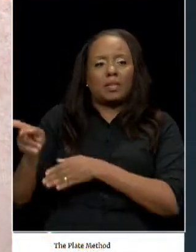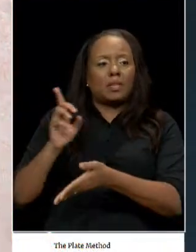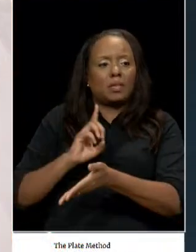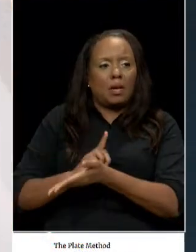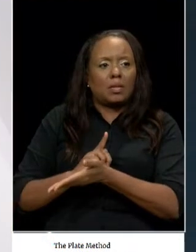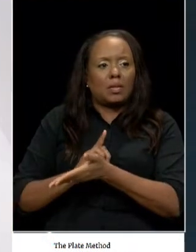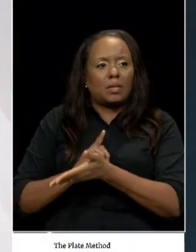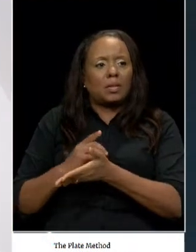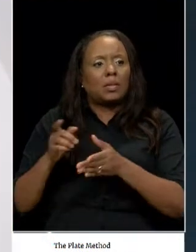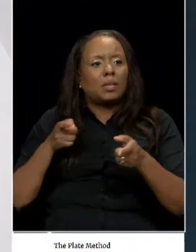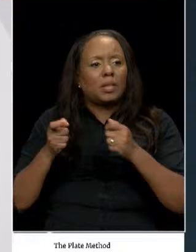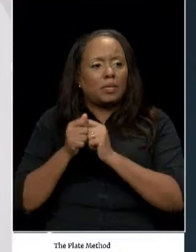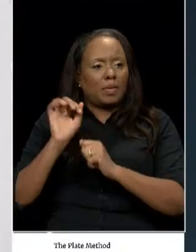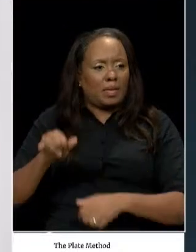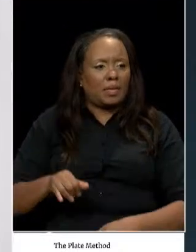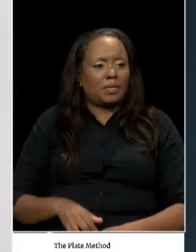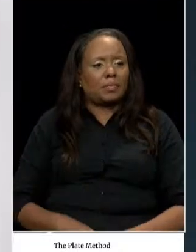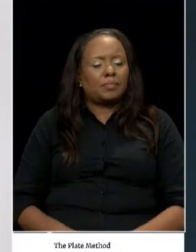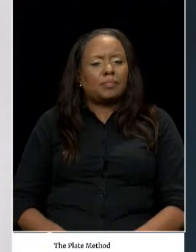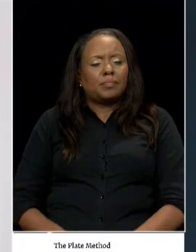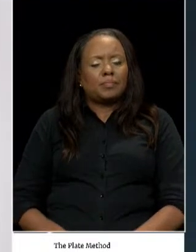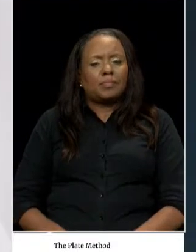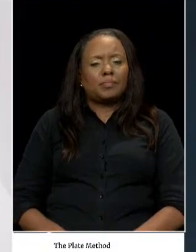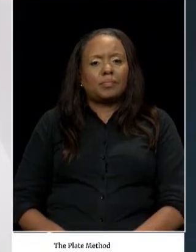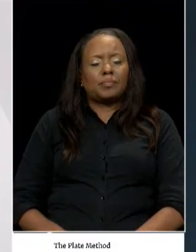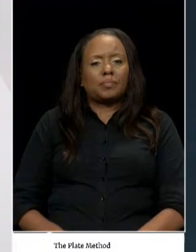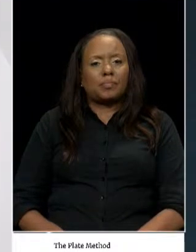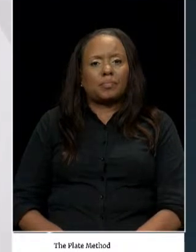always try to educate them, as I said,